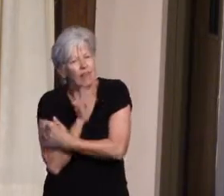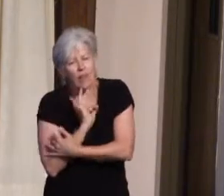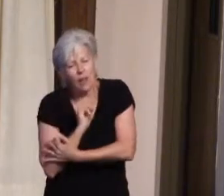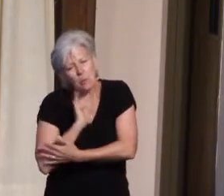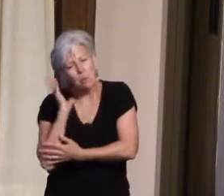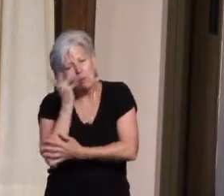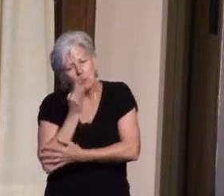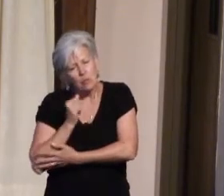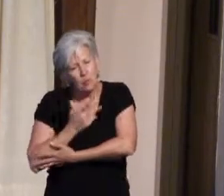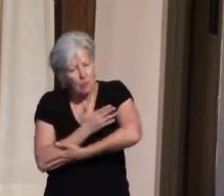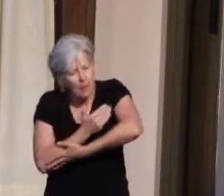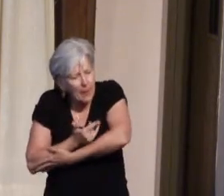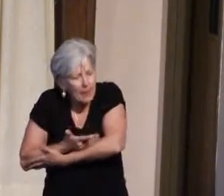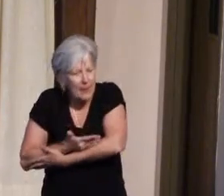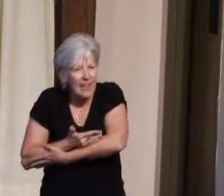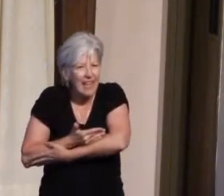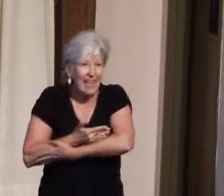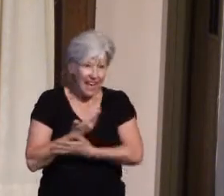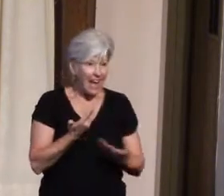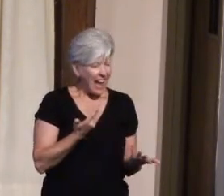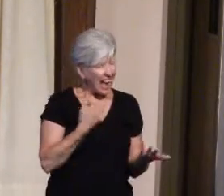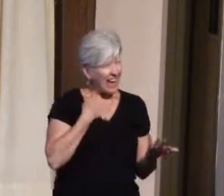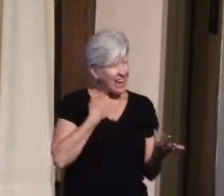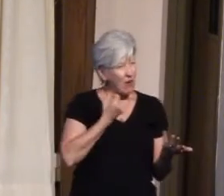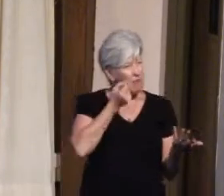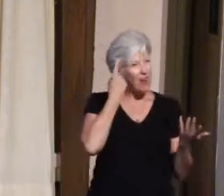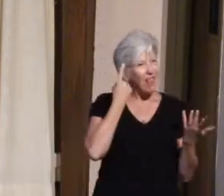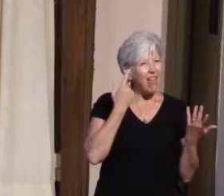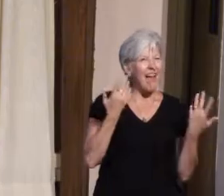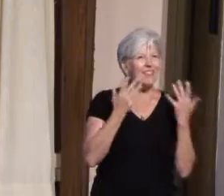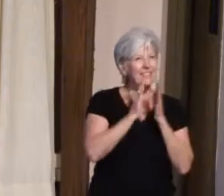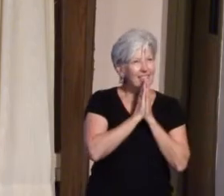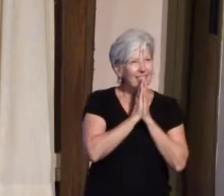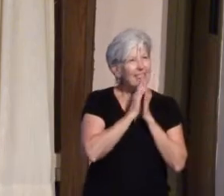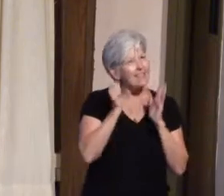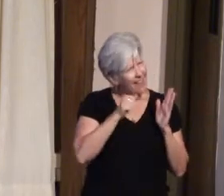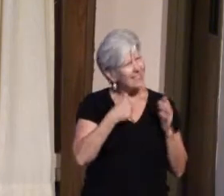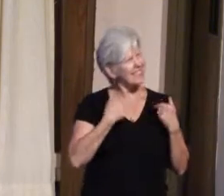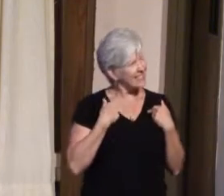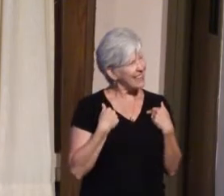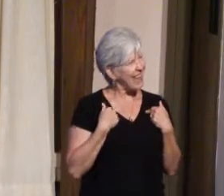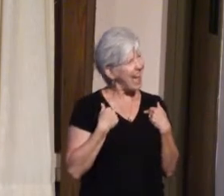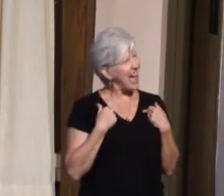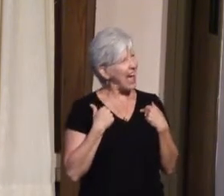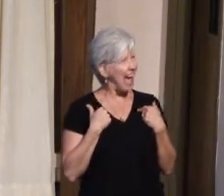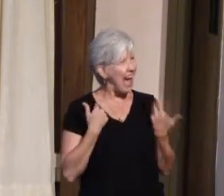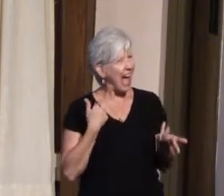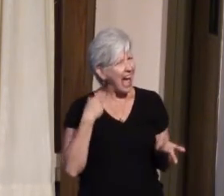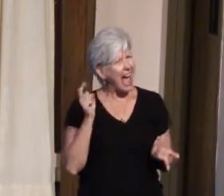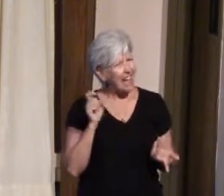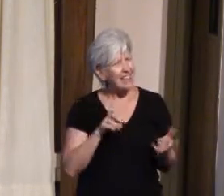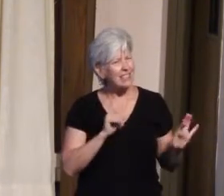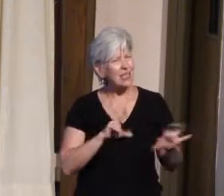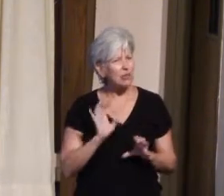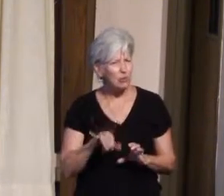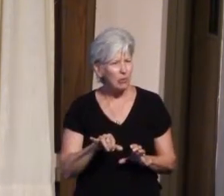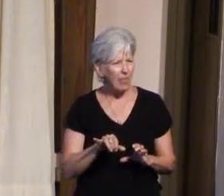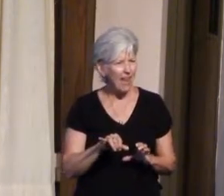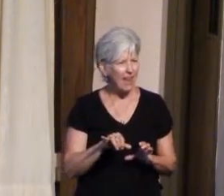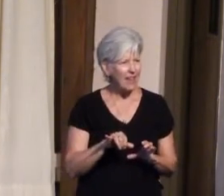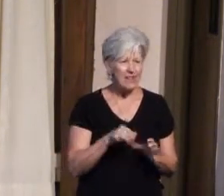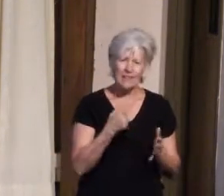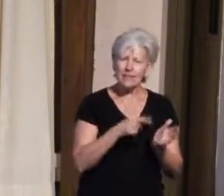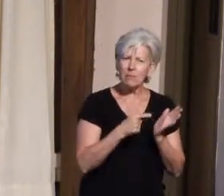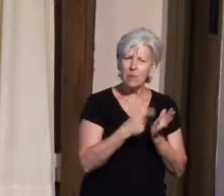I hear it and tears come and I say, I've been mean to me this week. I'm going to change that now. So it's